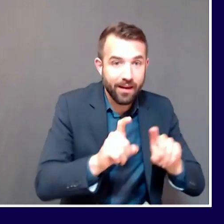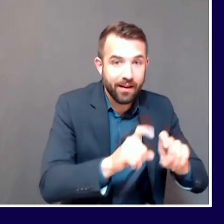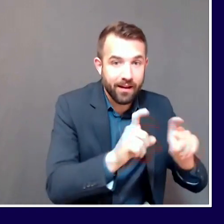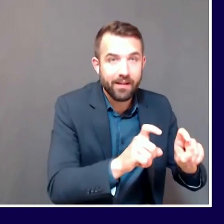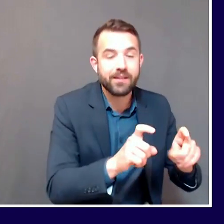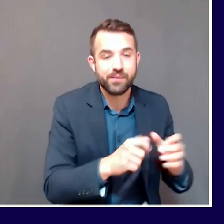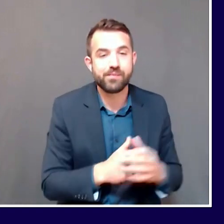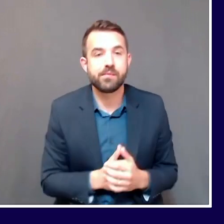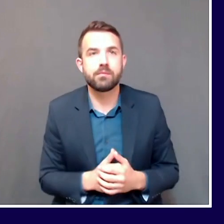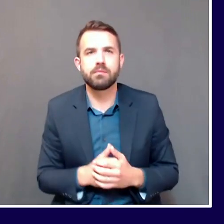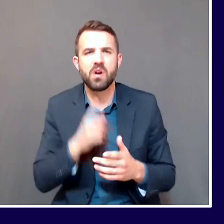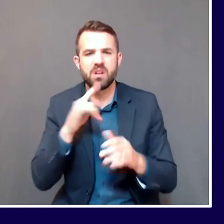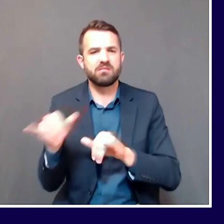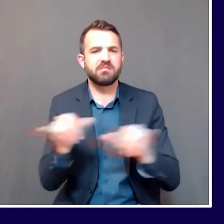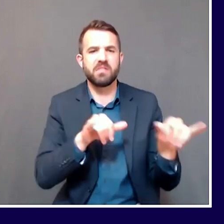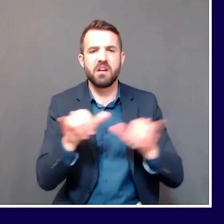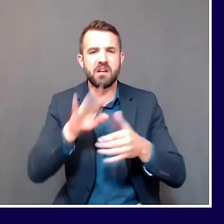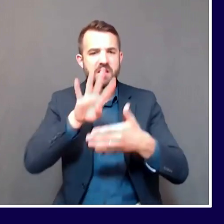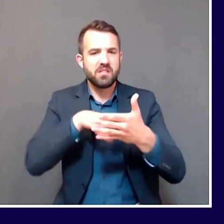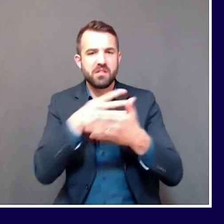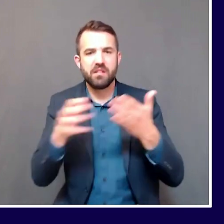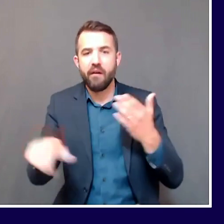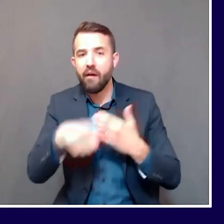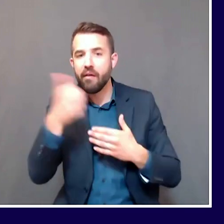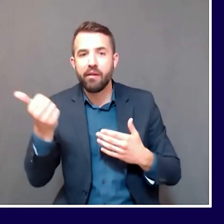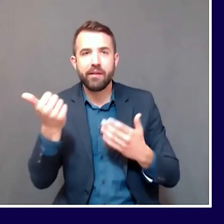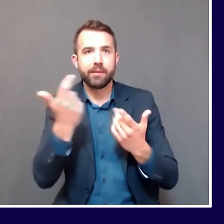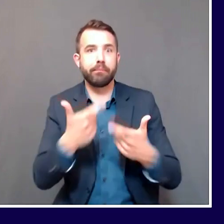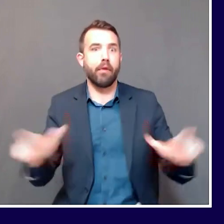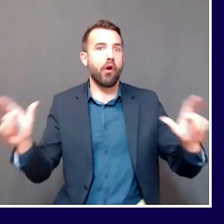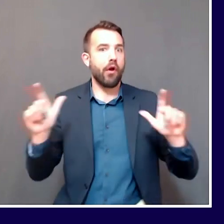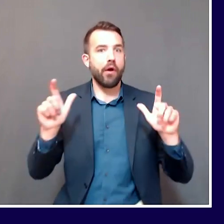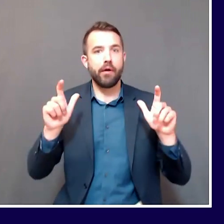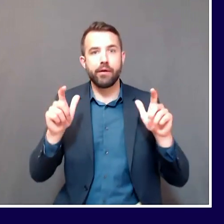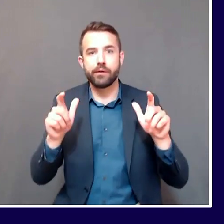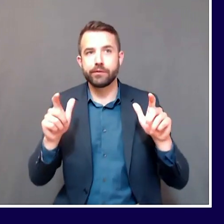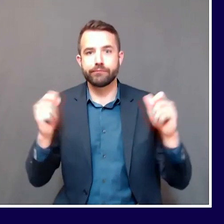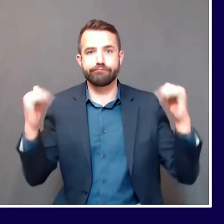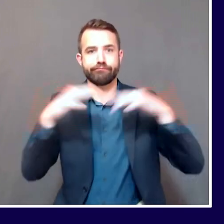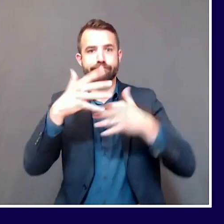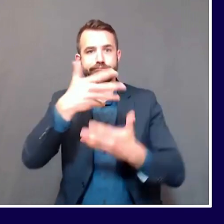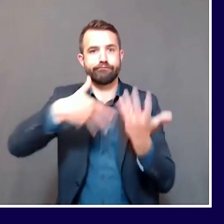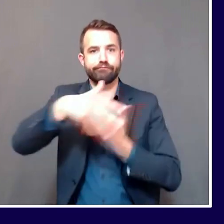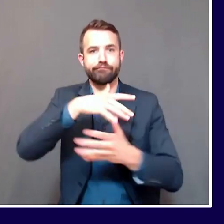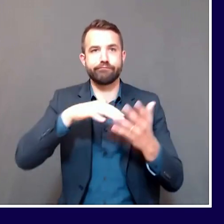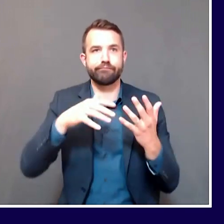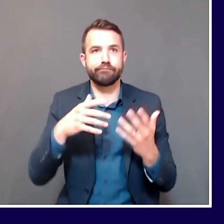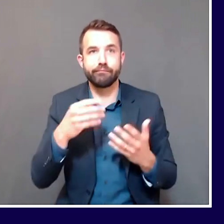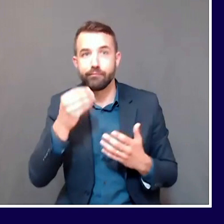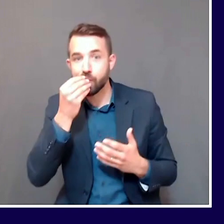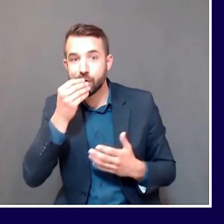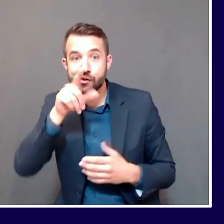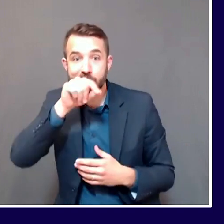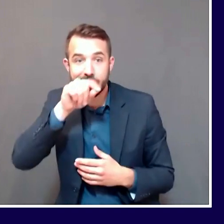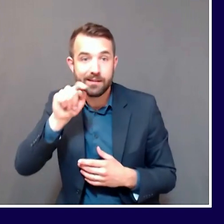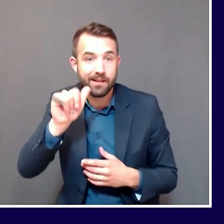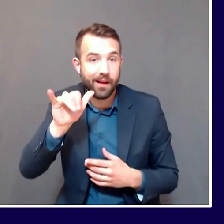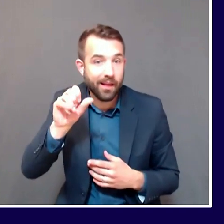schedule that we've seen in other large facilities, be they food processing or long-term